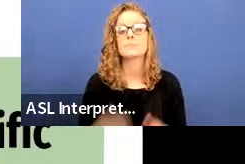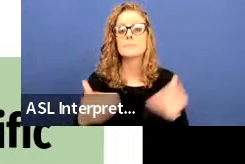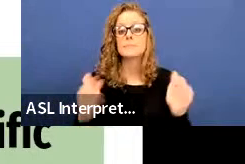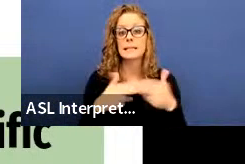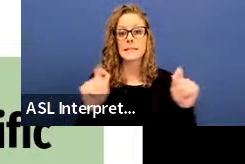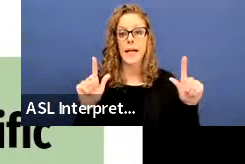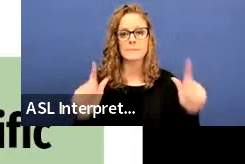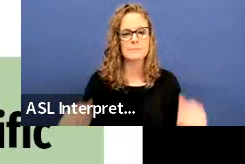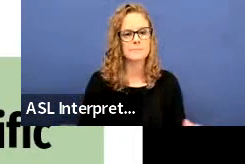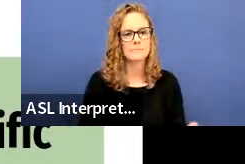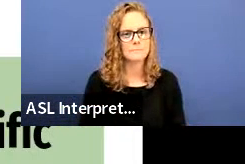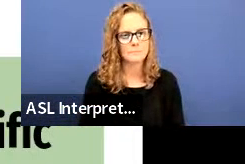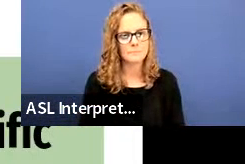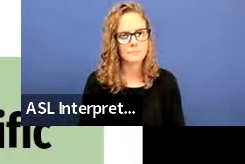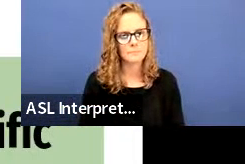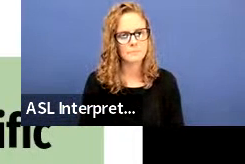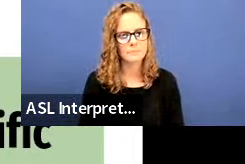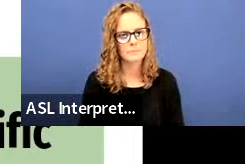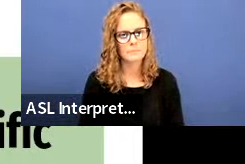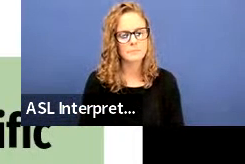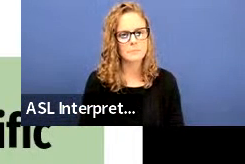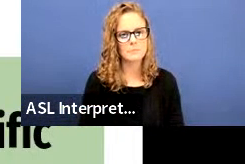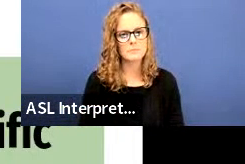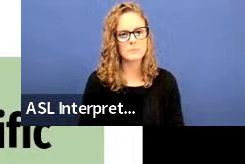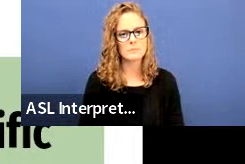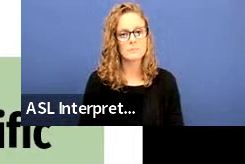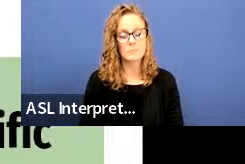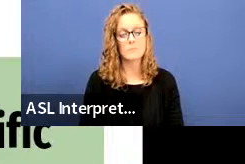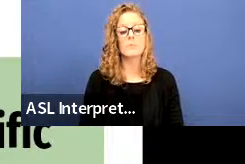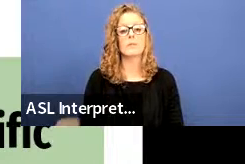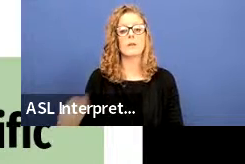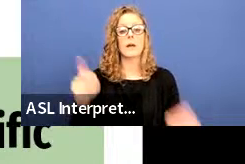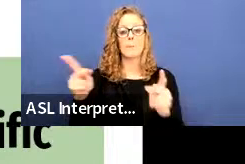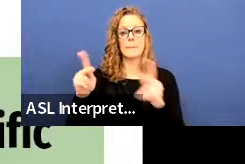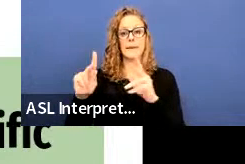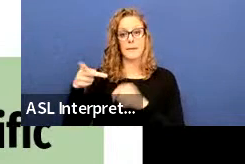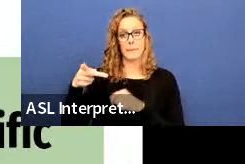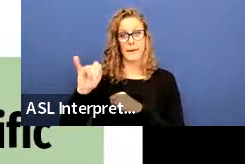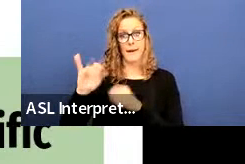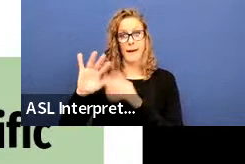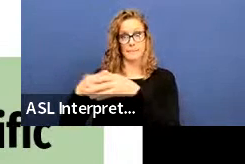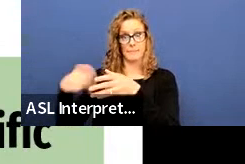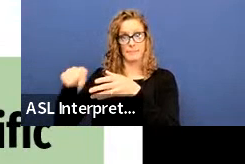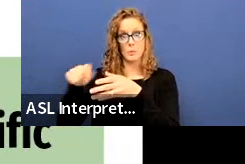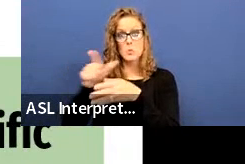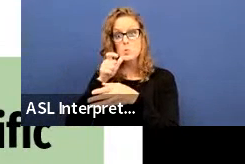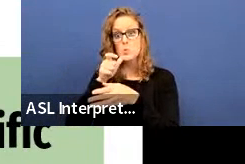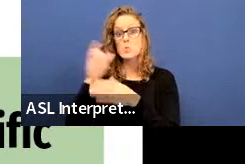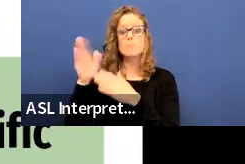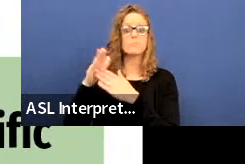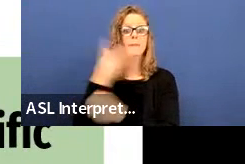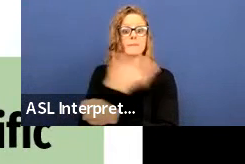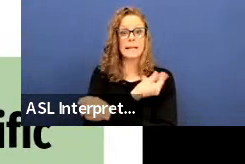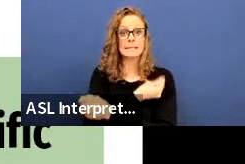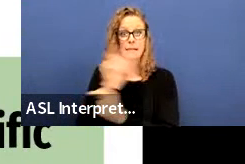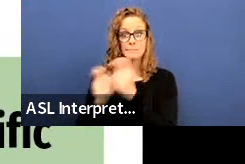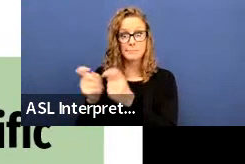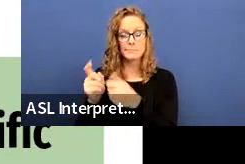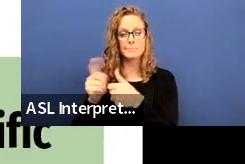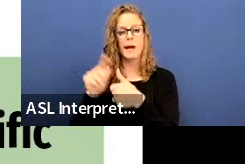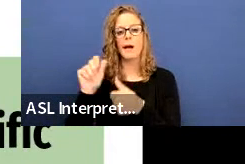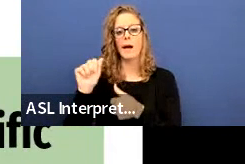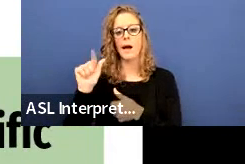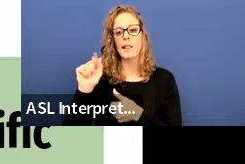And here, the highest number of Pacific Islander vaccinated are in Alameda County and Santa Cruz